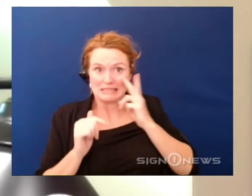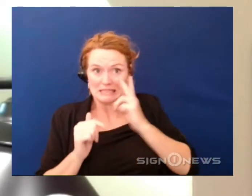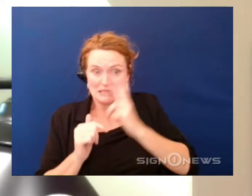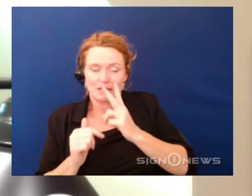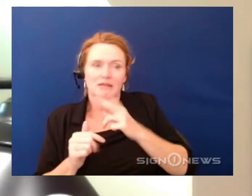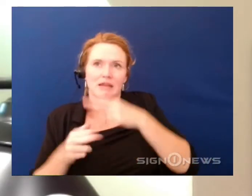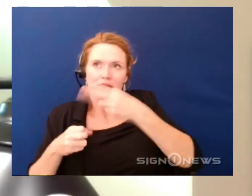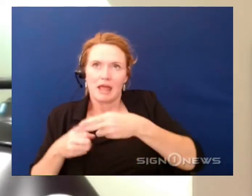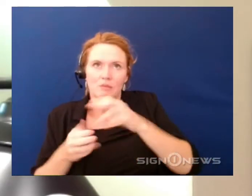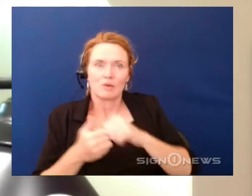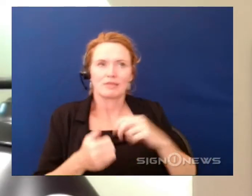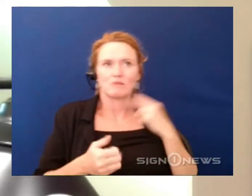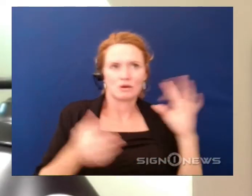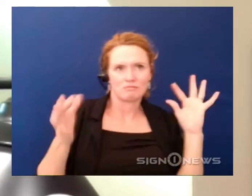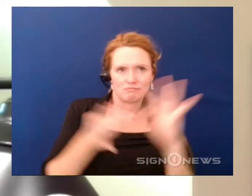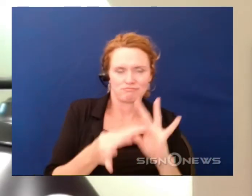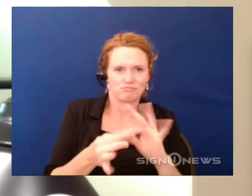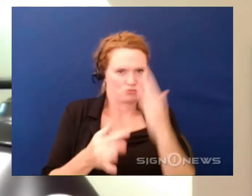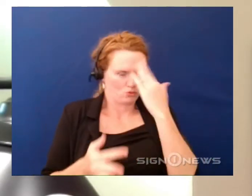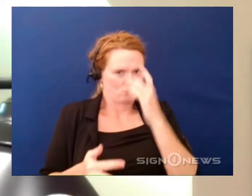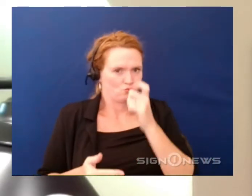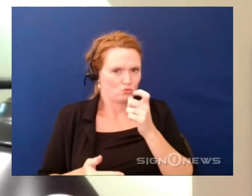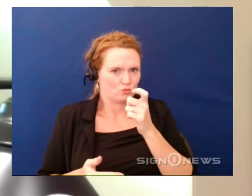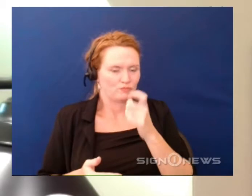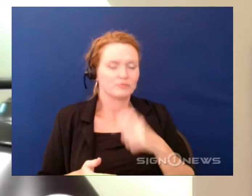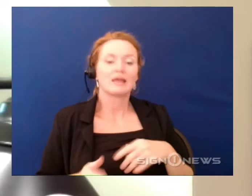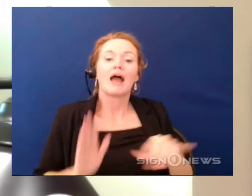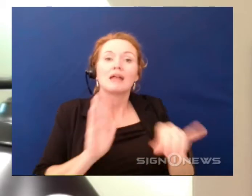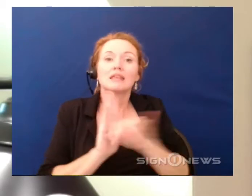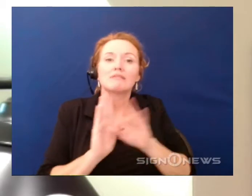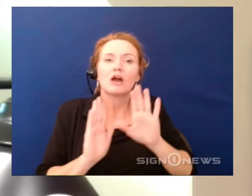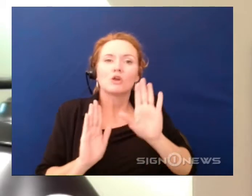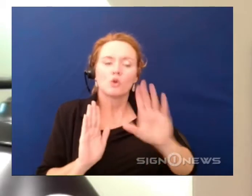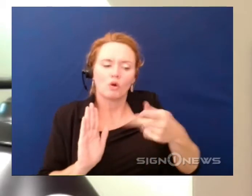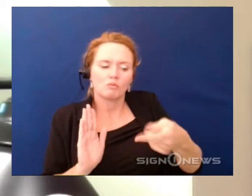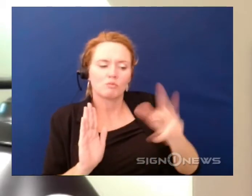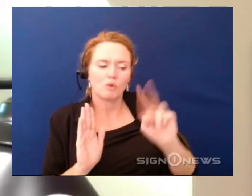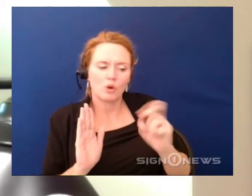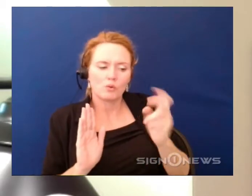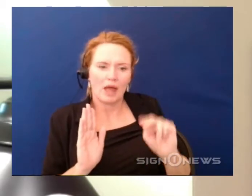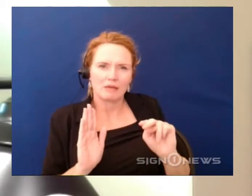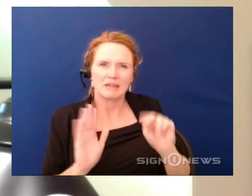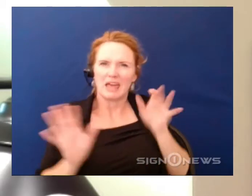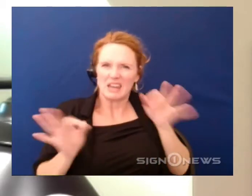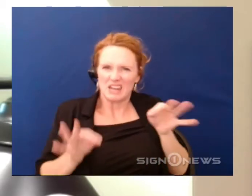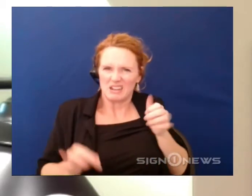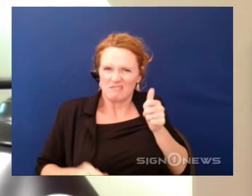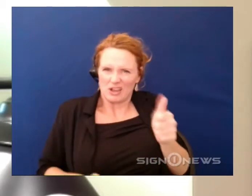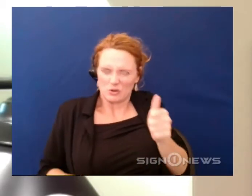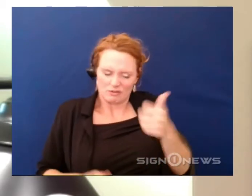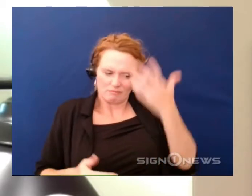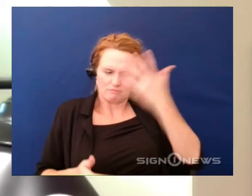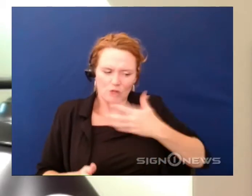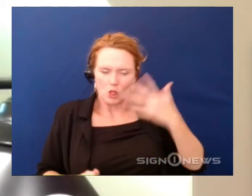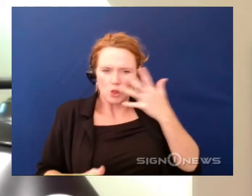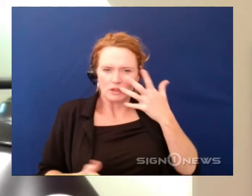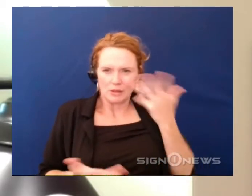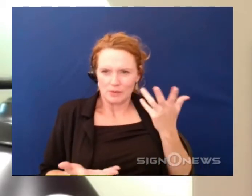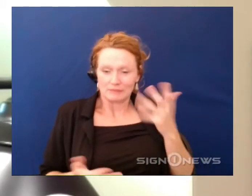with the voice. Identify your pronouns and give the audience a visual description of yourself the first time you speak.